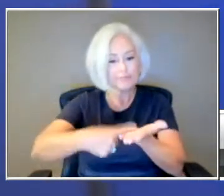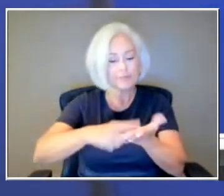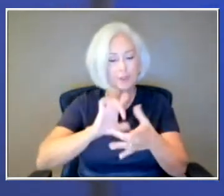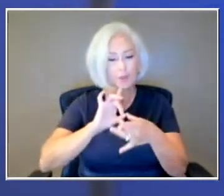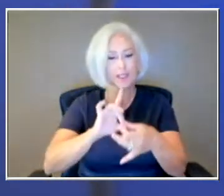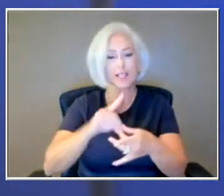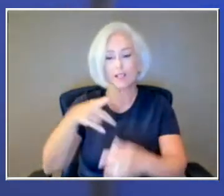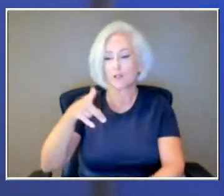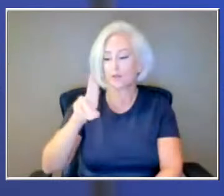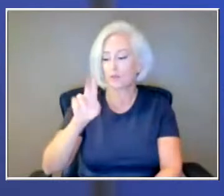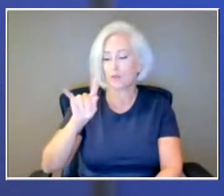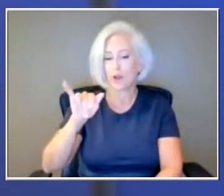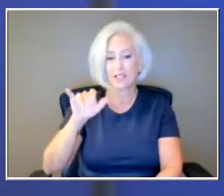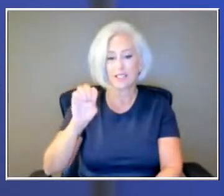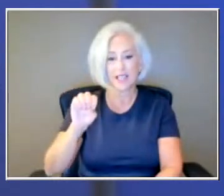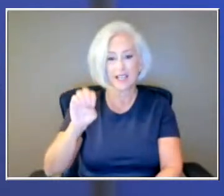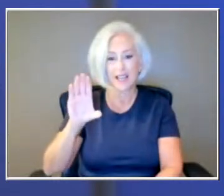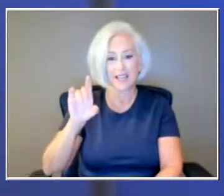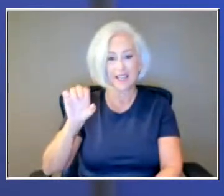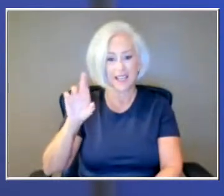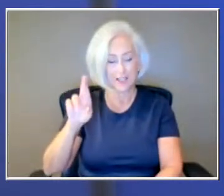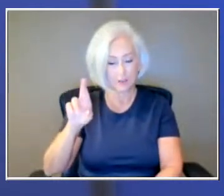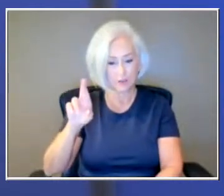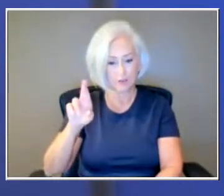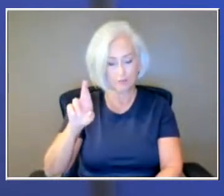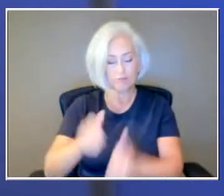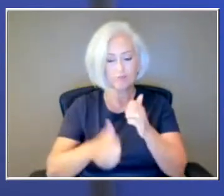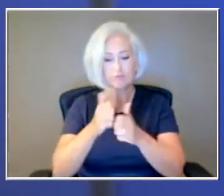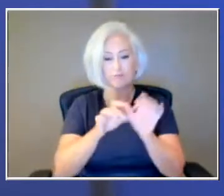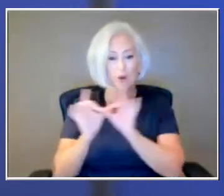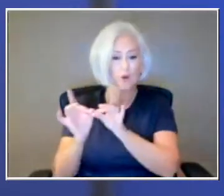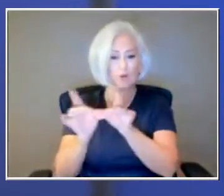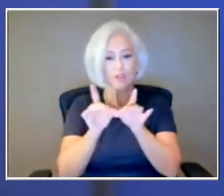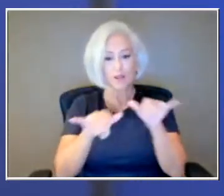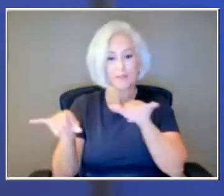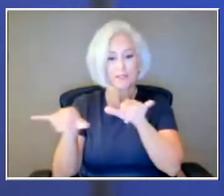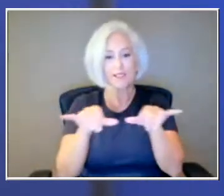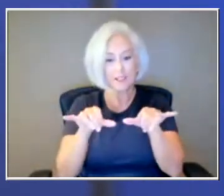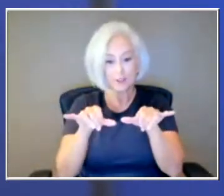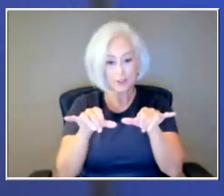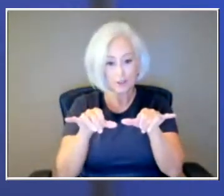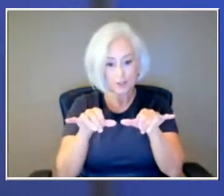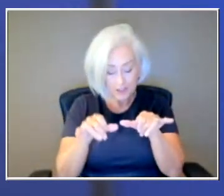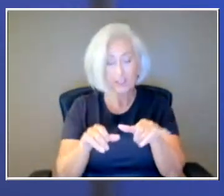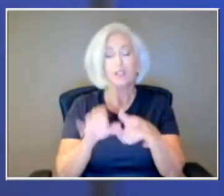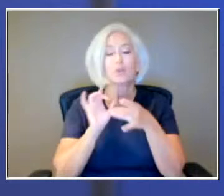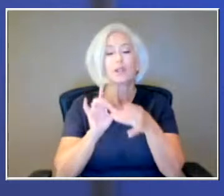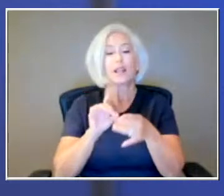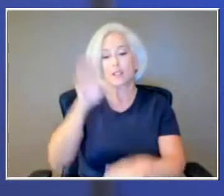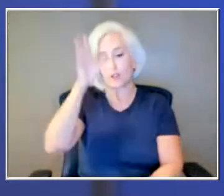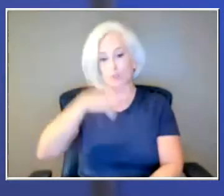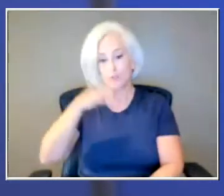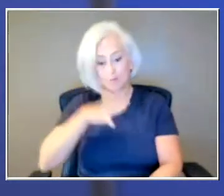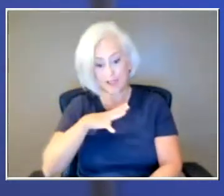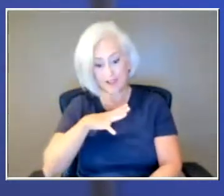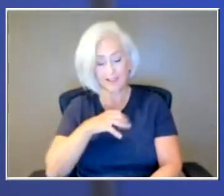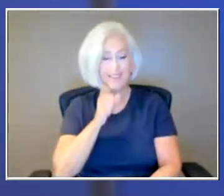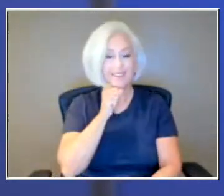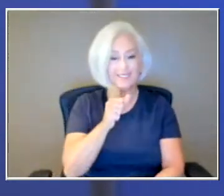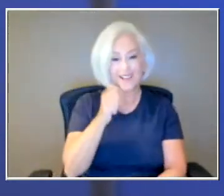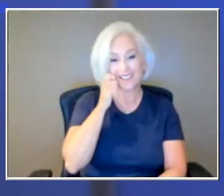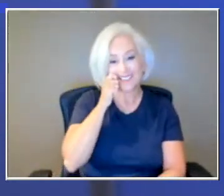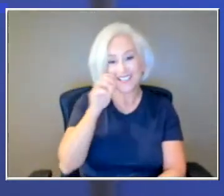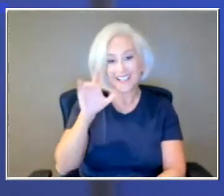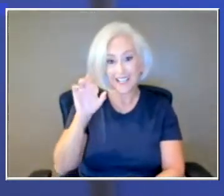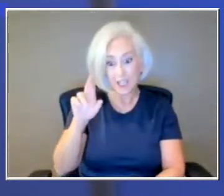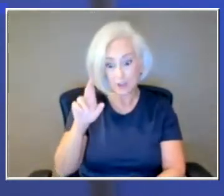common non-skin cancer among men. As we have learned, it is highly curable when caught early. But what happens if the cancer